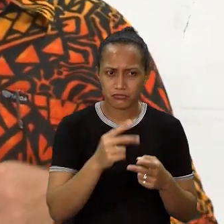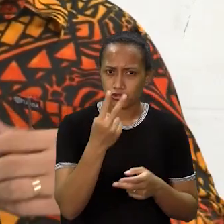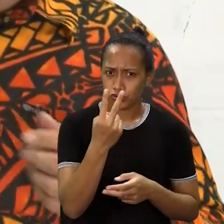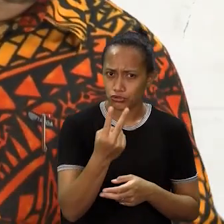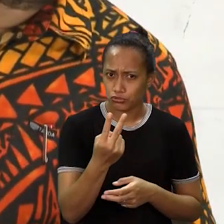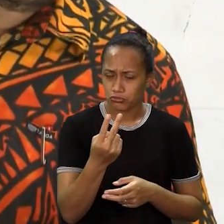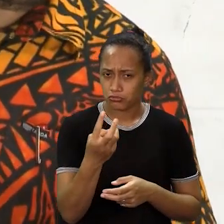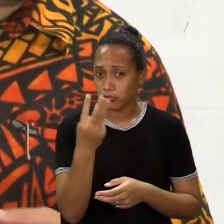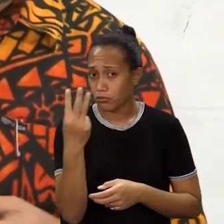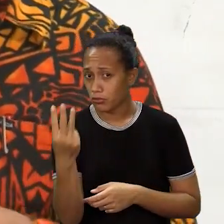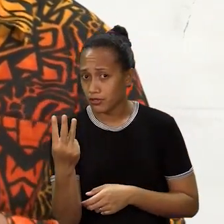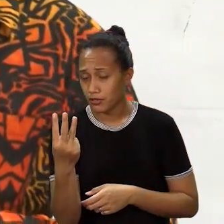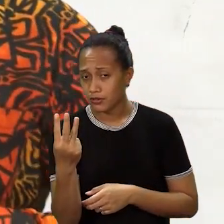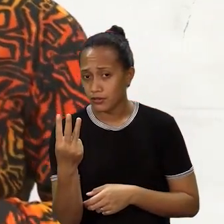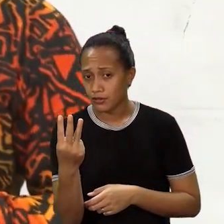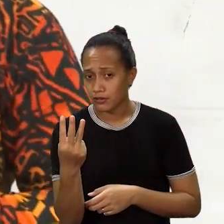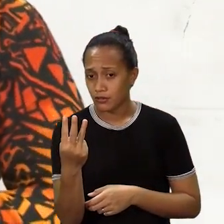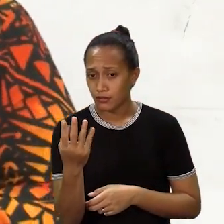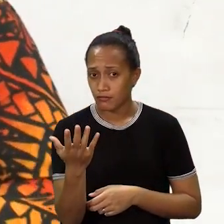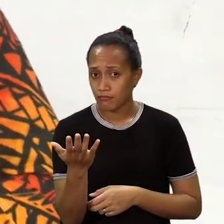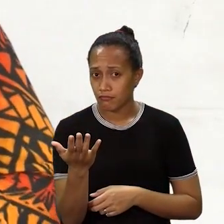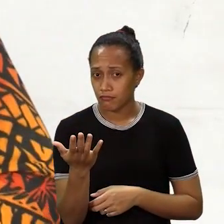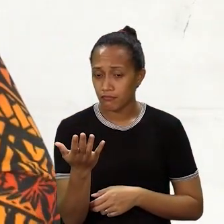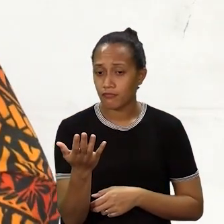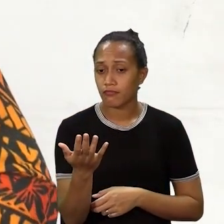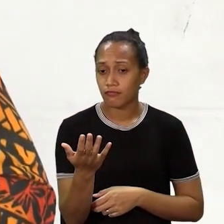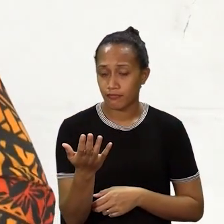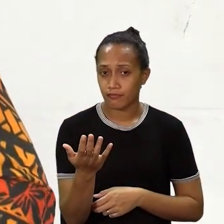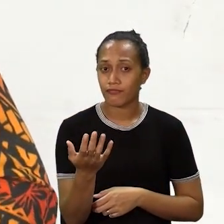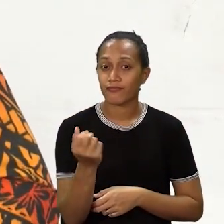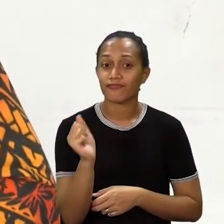Right? 2, 3.